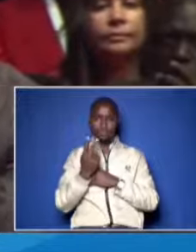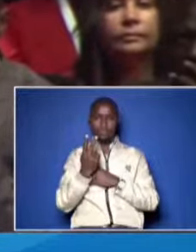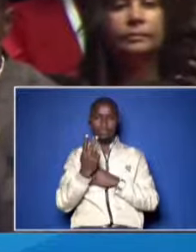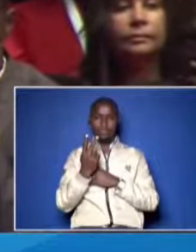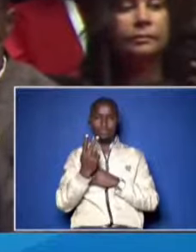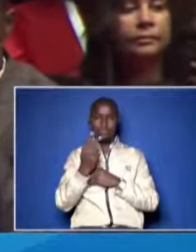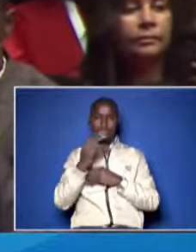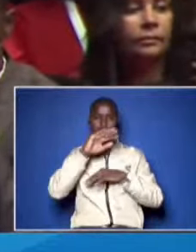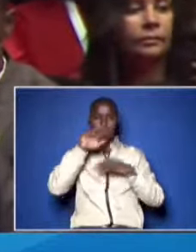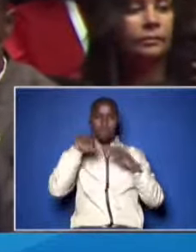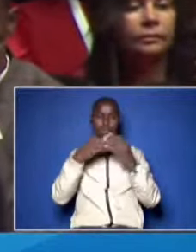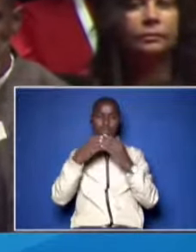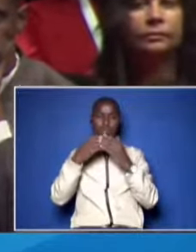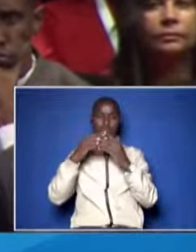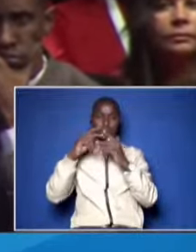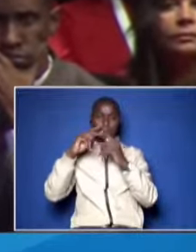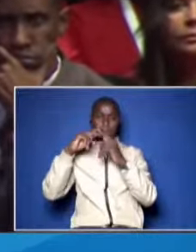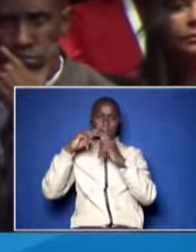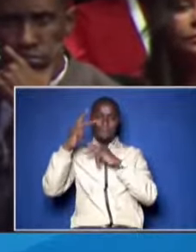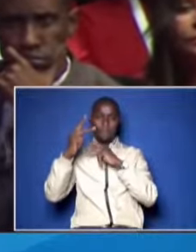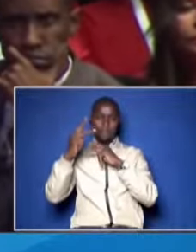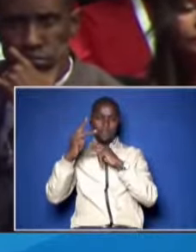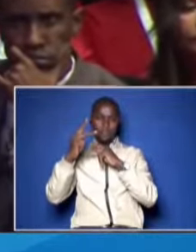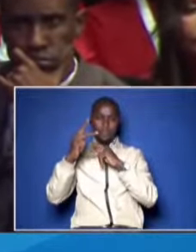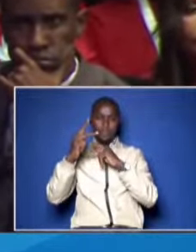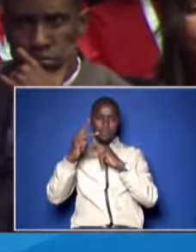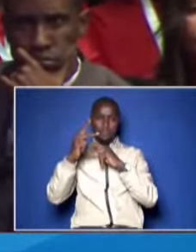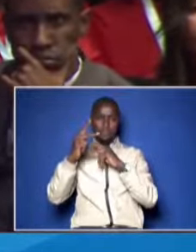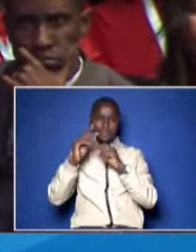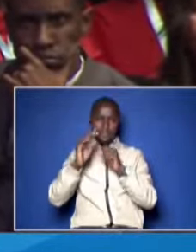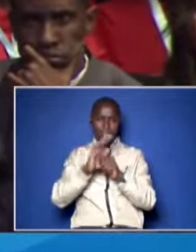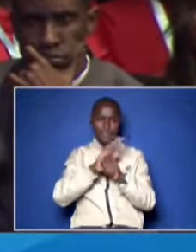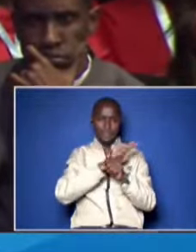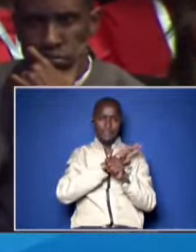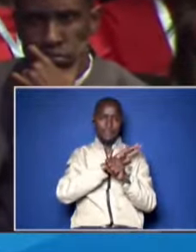fulfilled in details